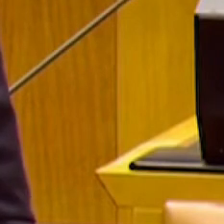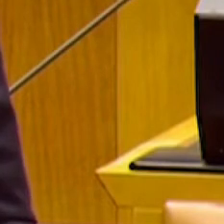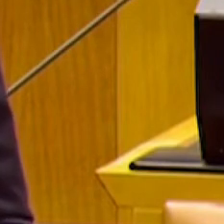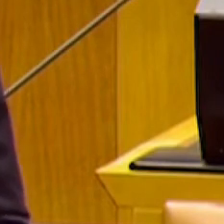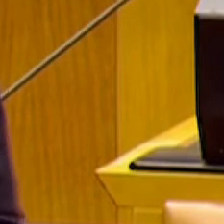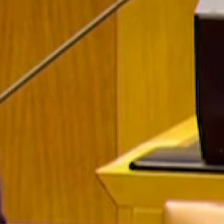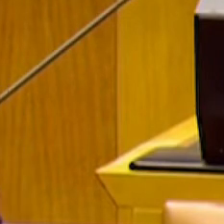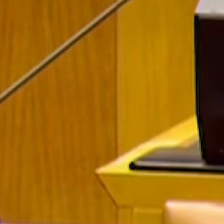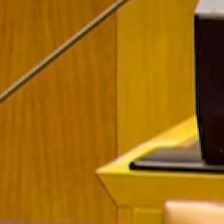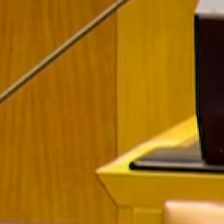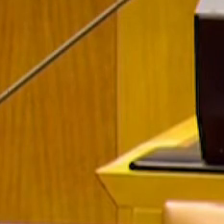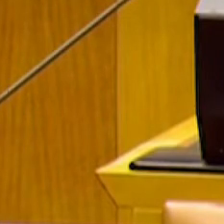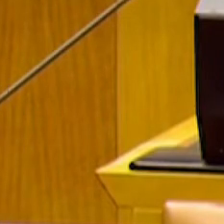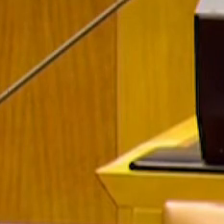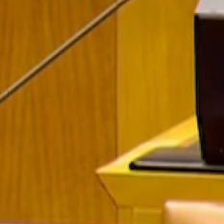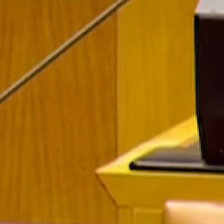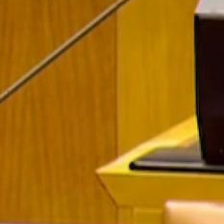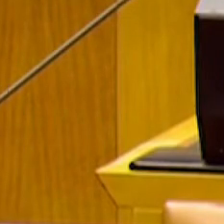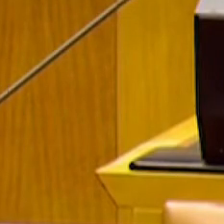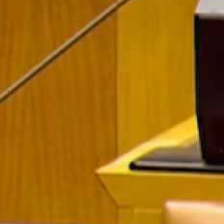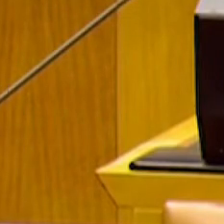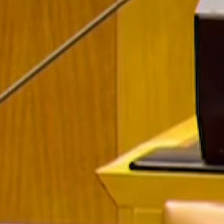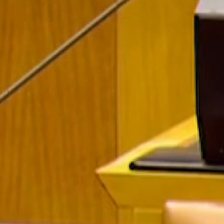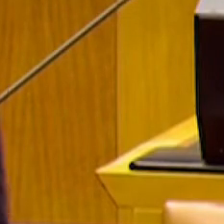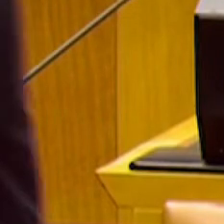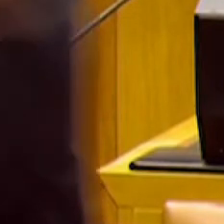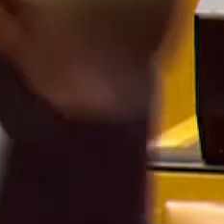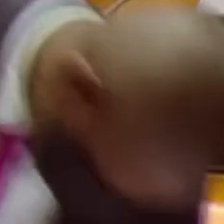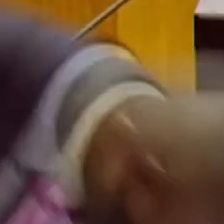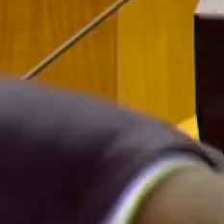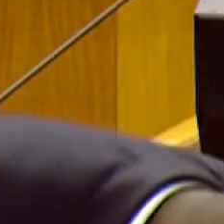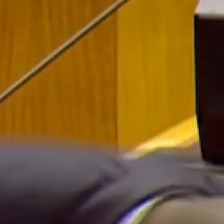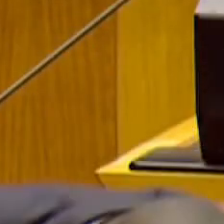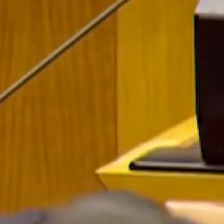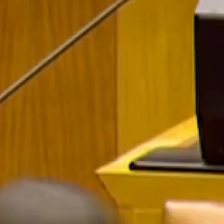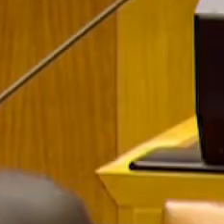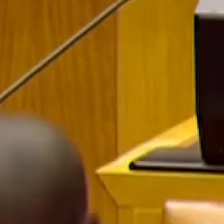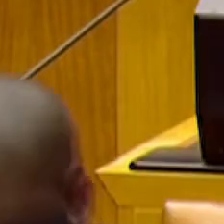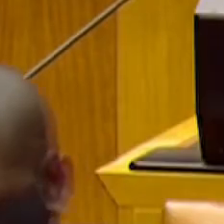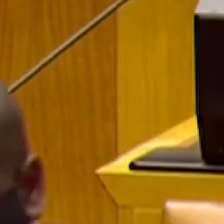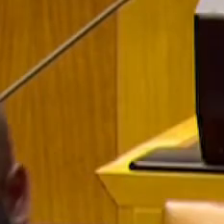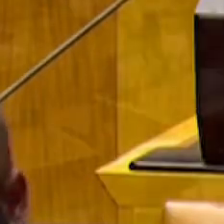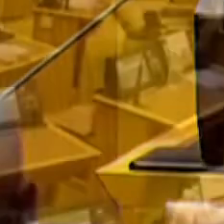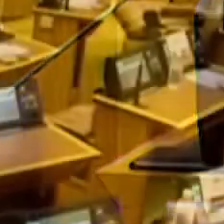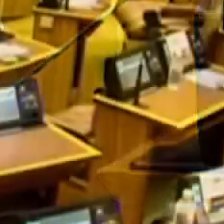officials in that kind of infrastructure. Thank you.